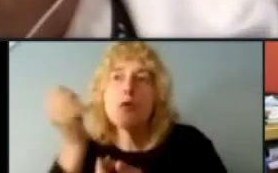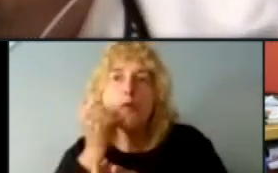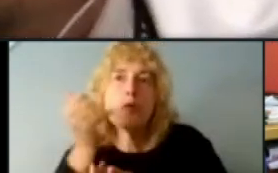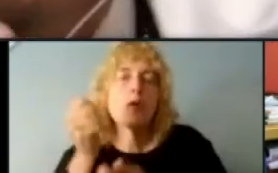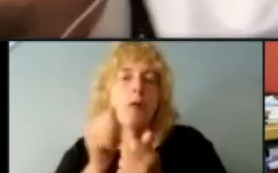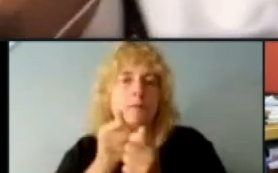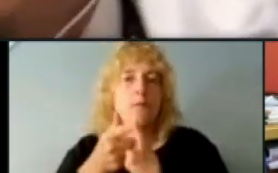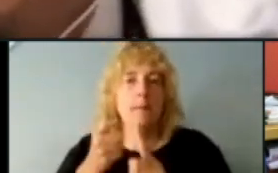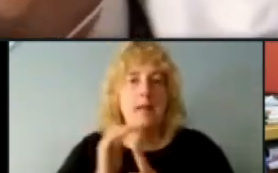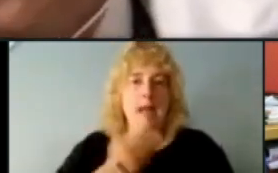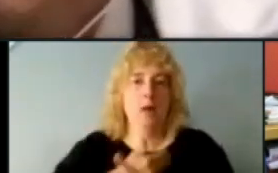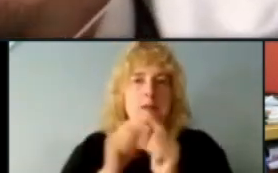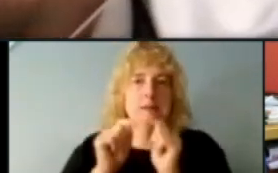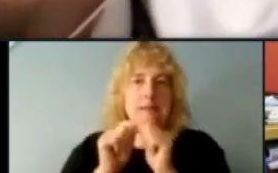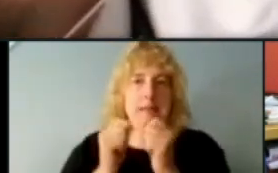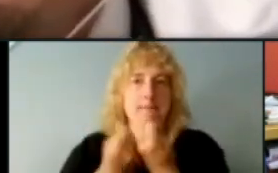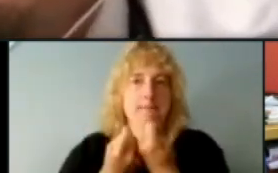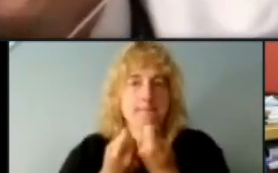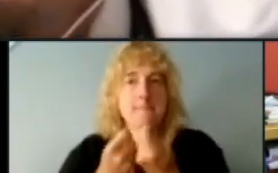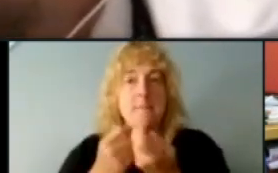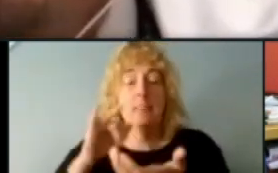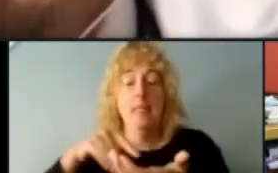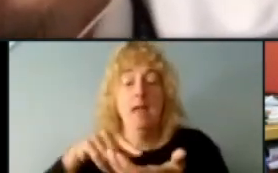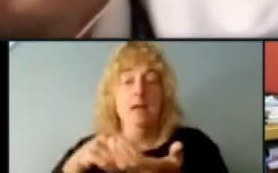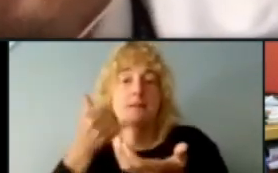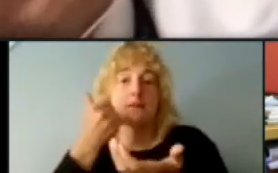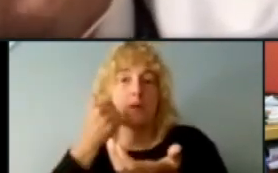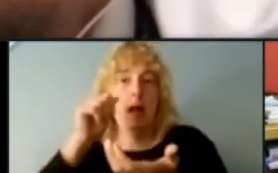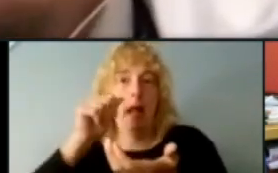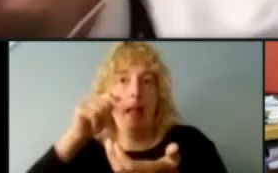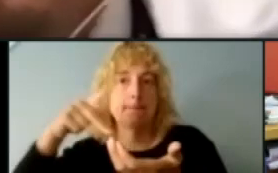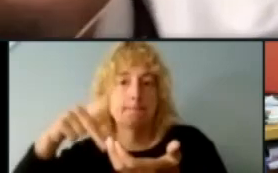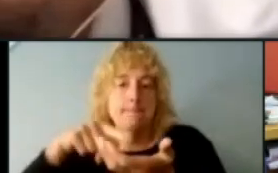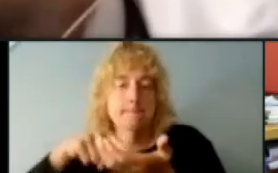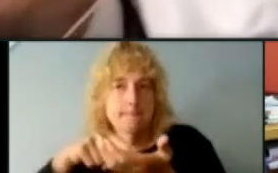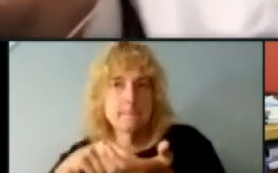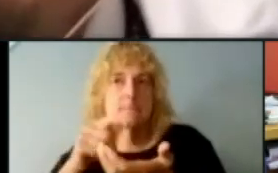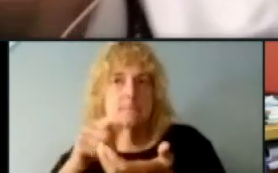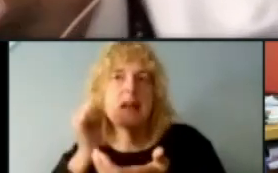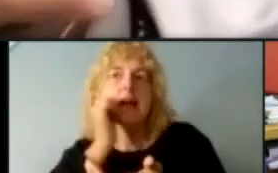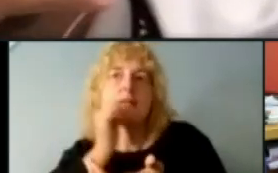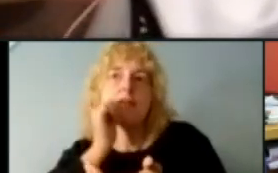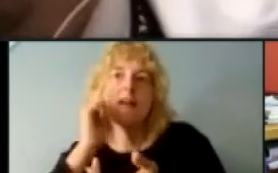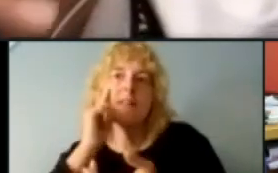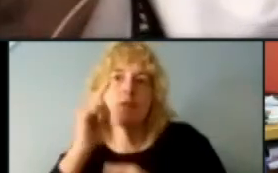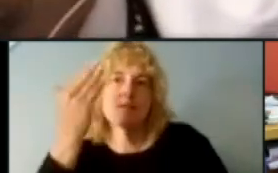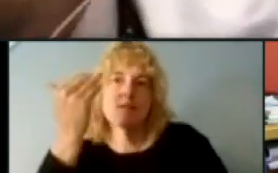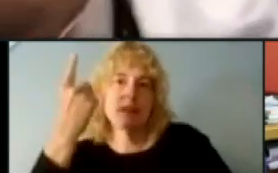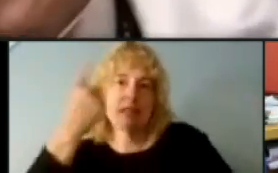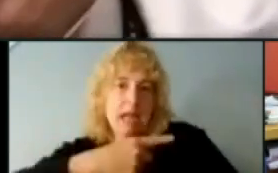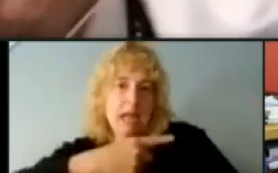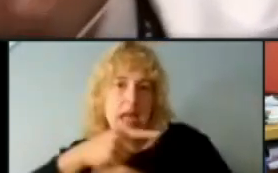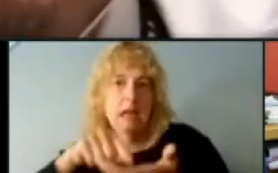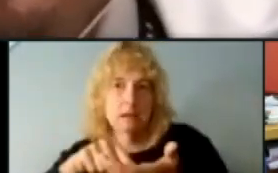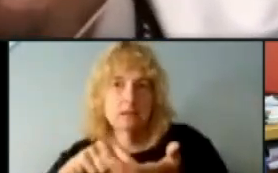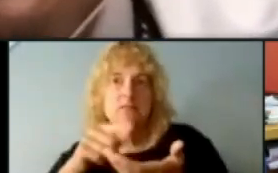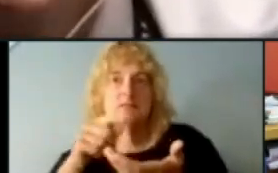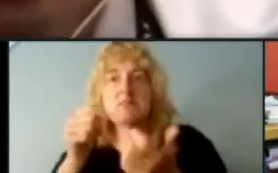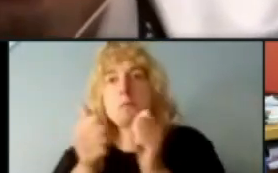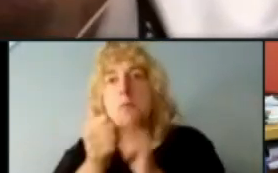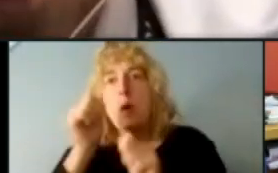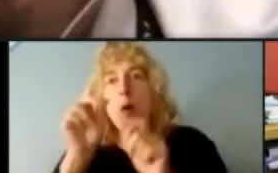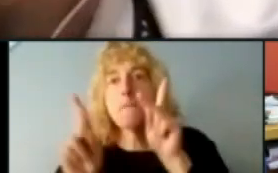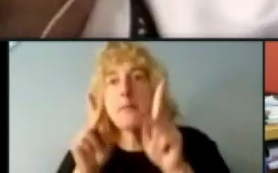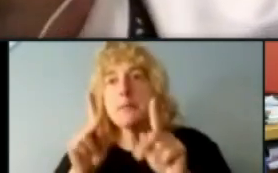app is administered daily for 15 days, and on average, most people will respond about 10 to